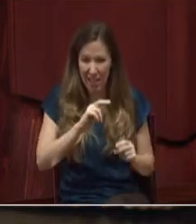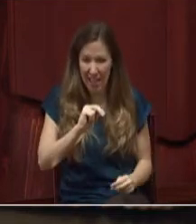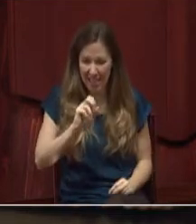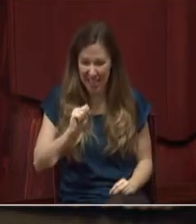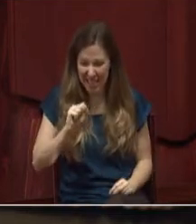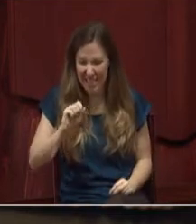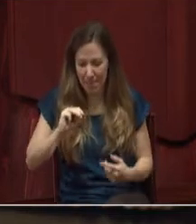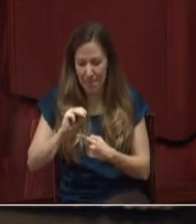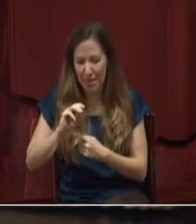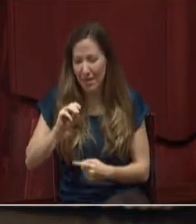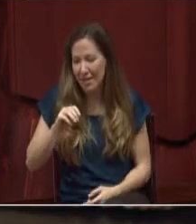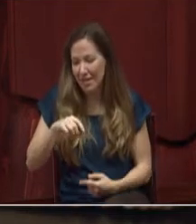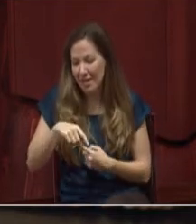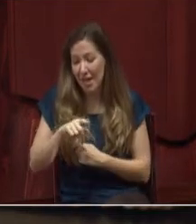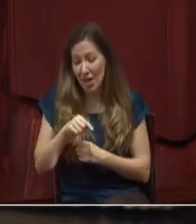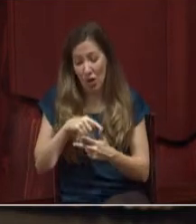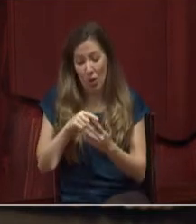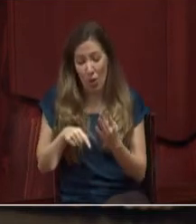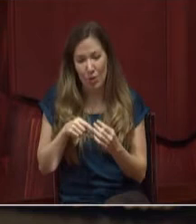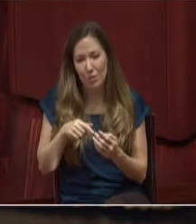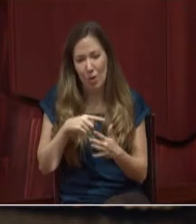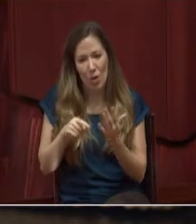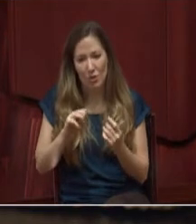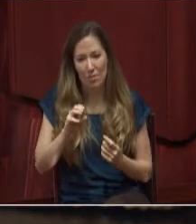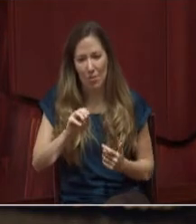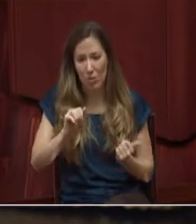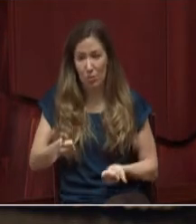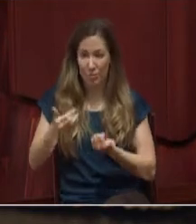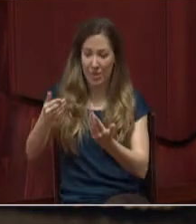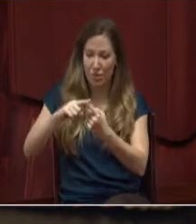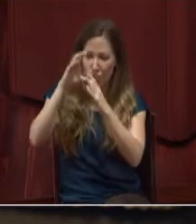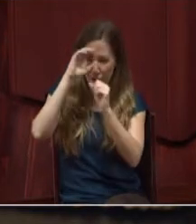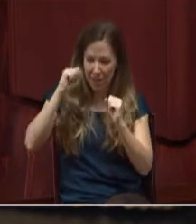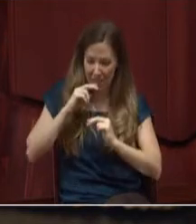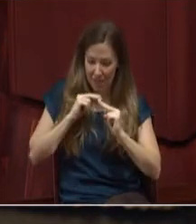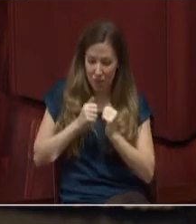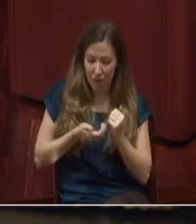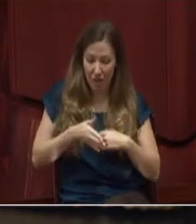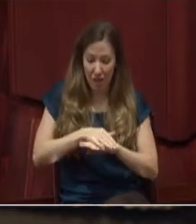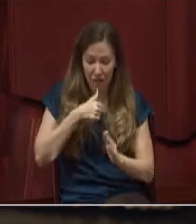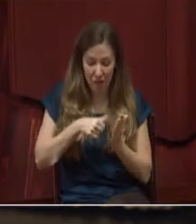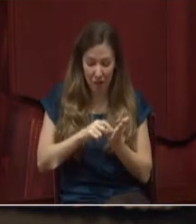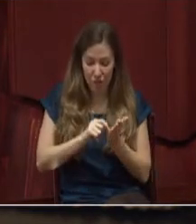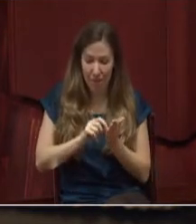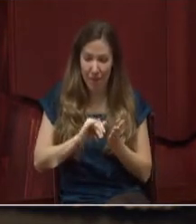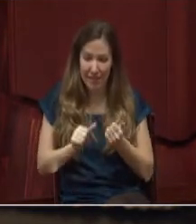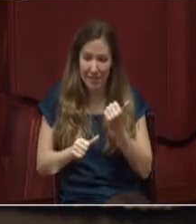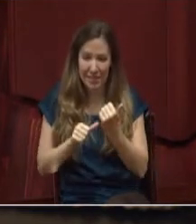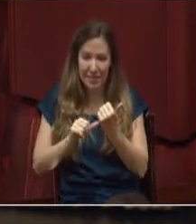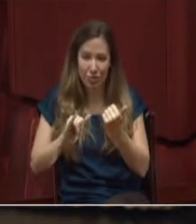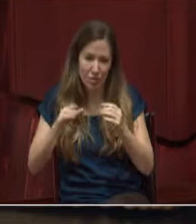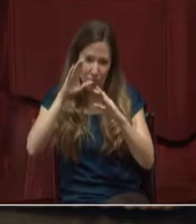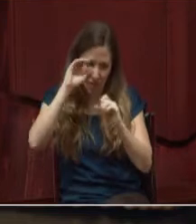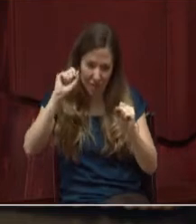NISMs, and those then were presented to President Nixon with a cover letter written by the assistant to the president for national